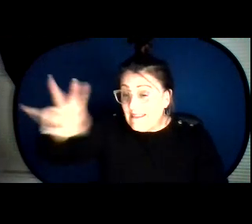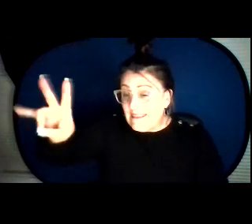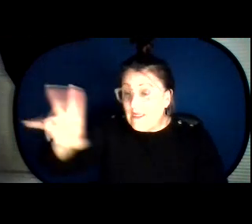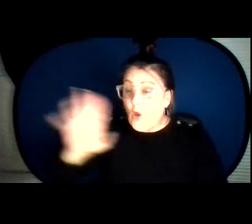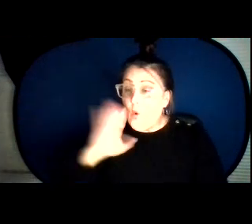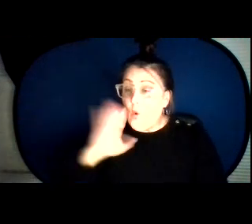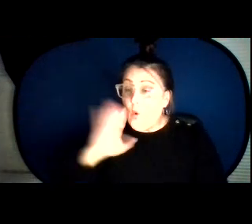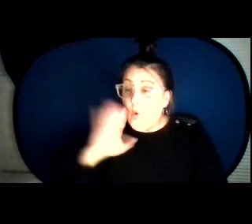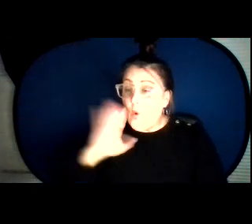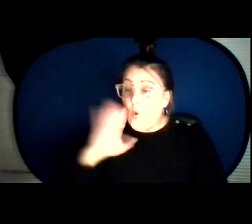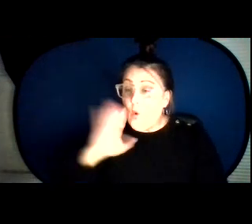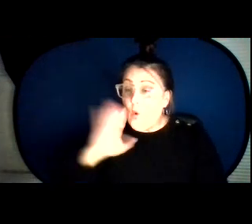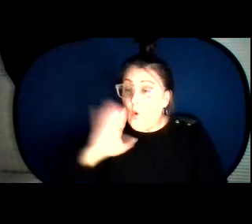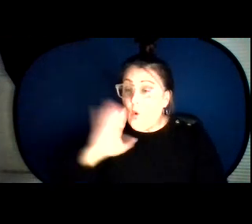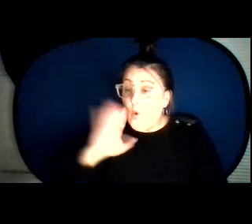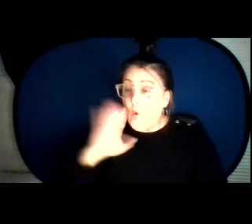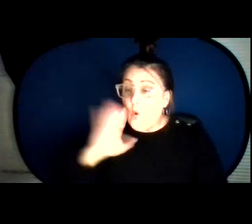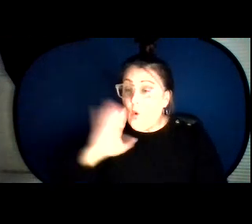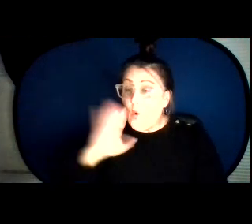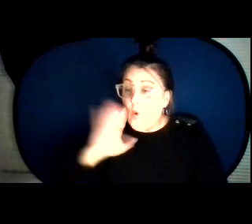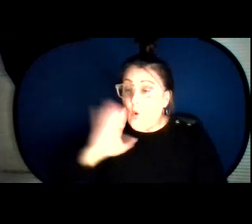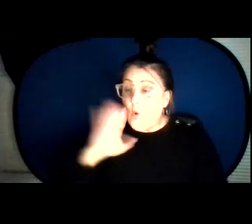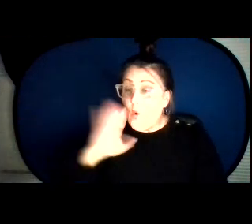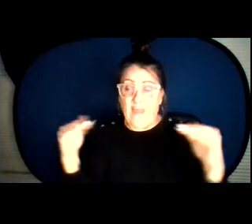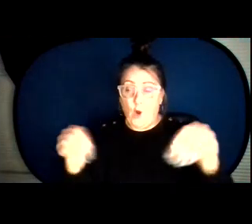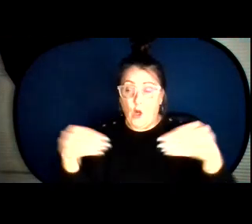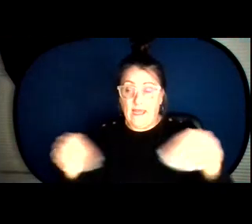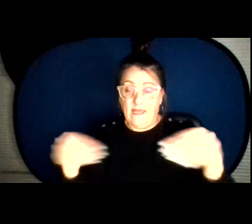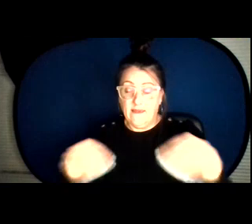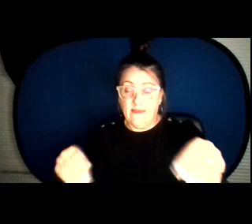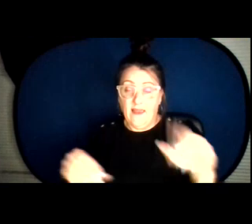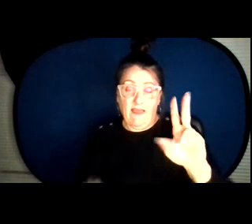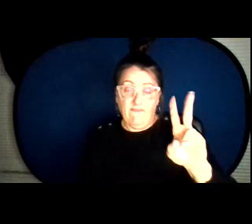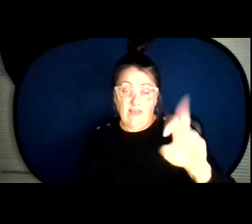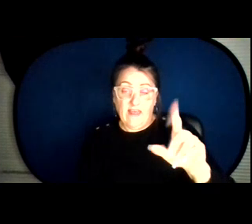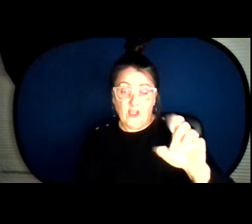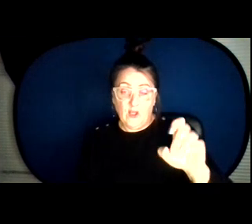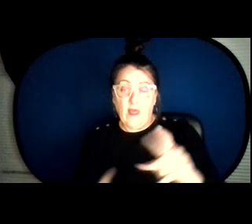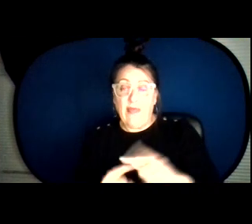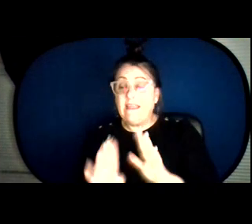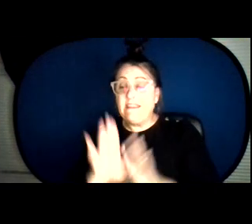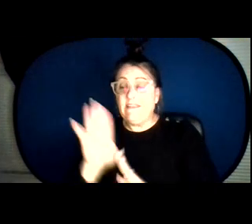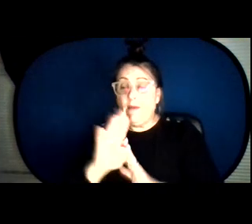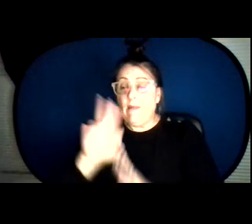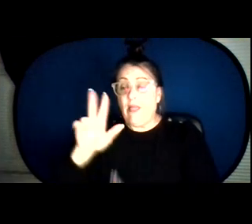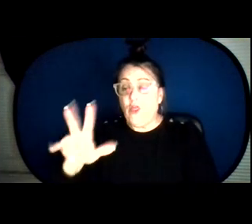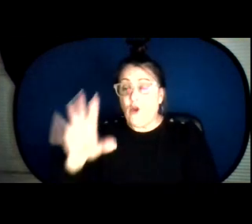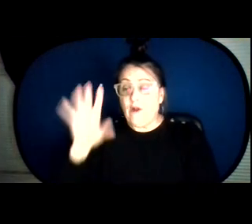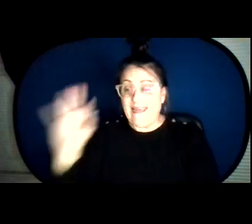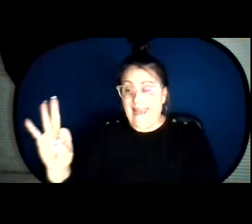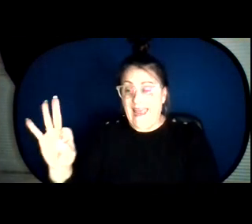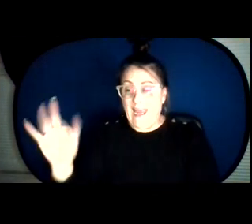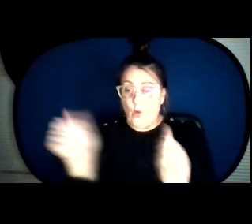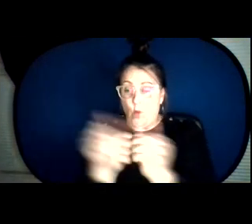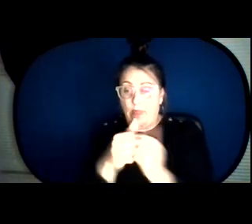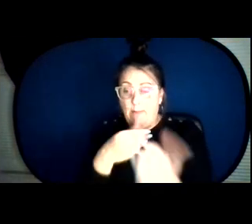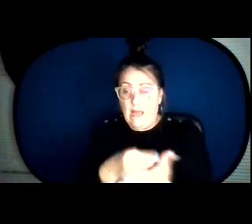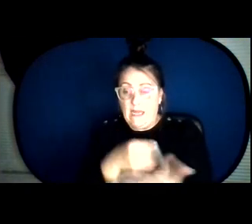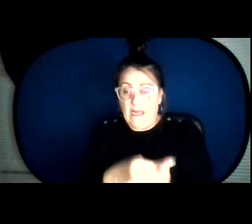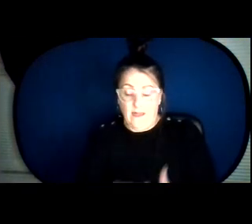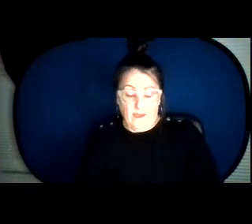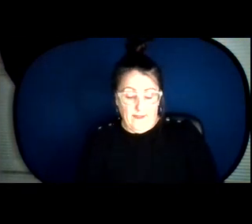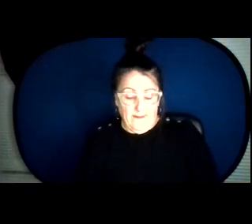of the properties at fair market value, and will then develop 39 affordable housing units with the sales proceeds. The